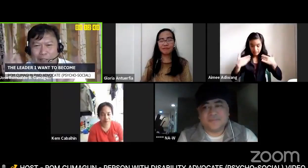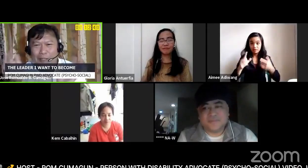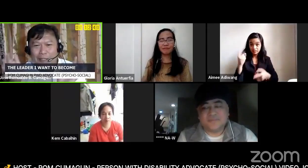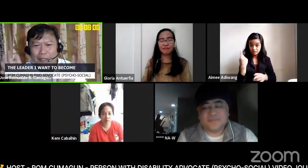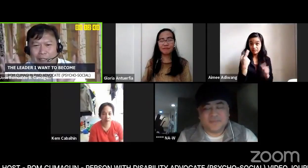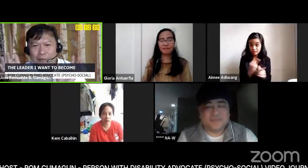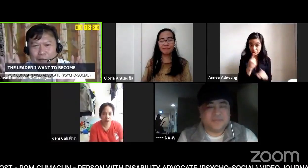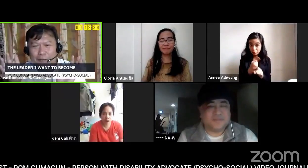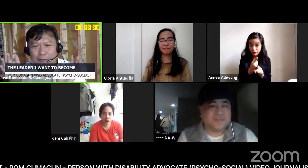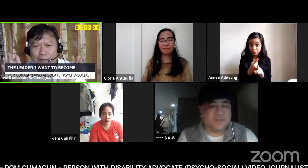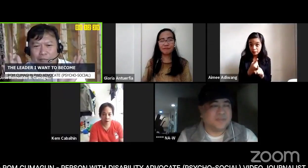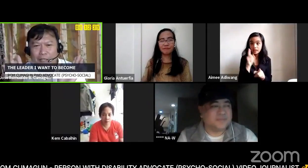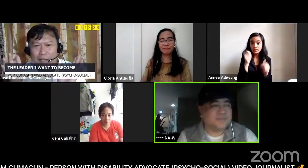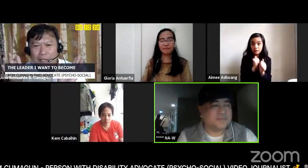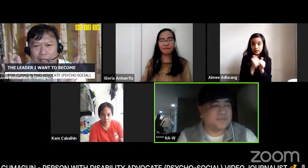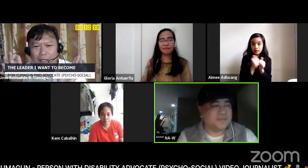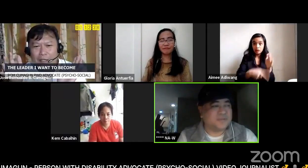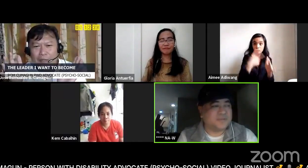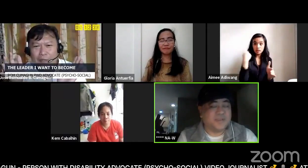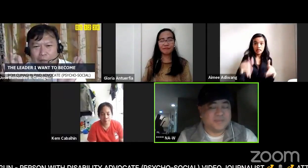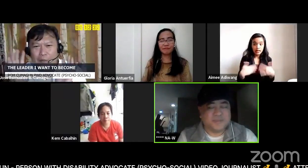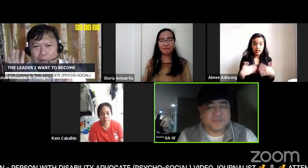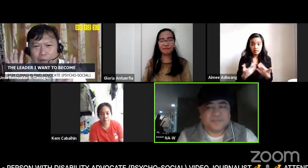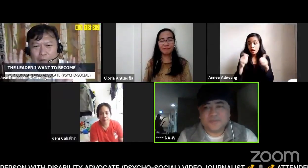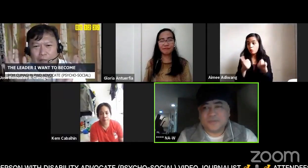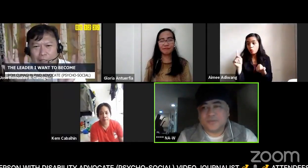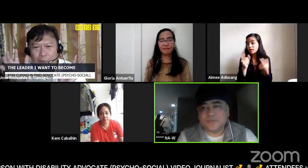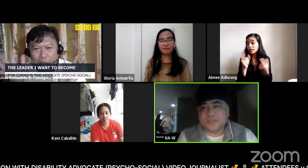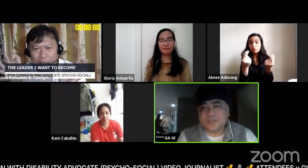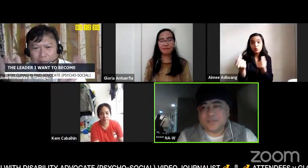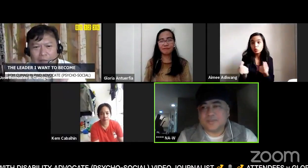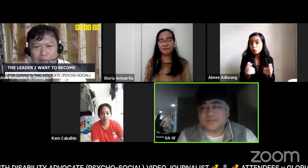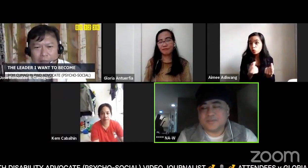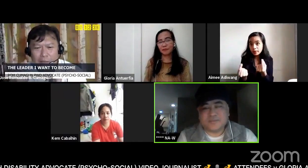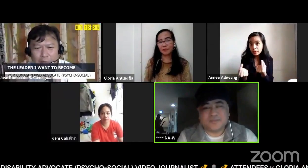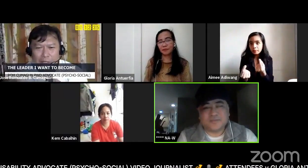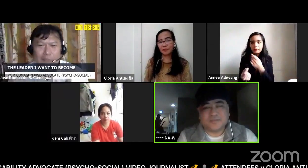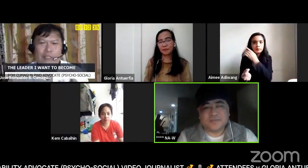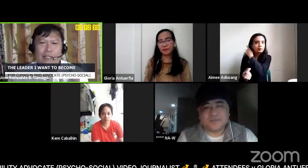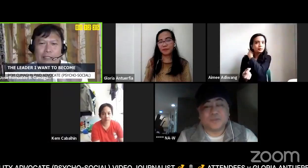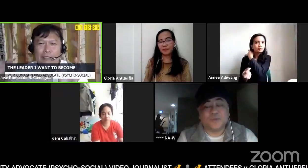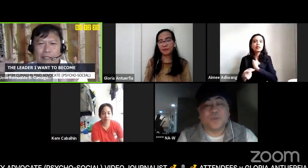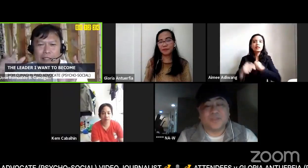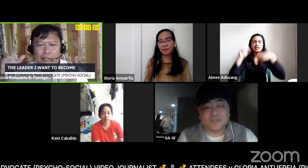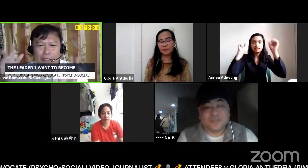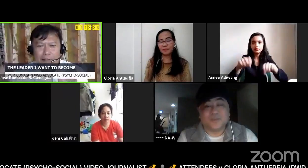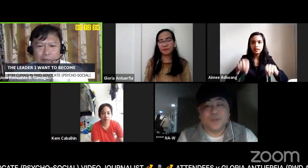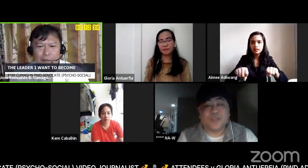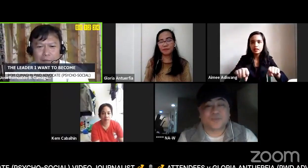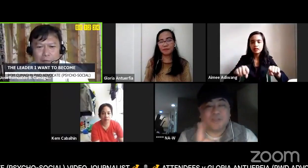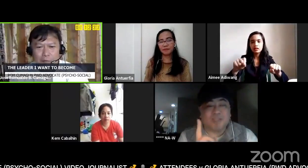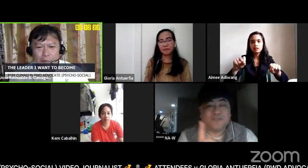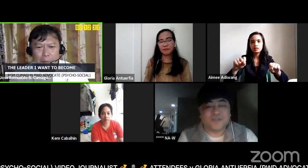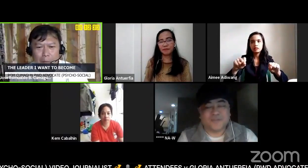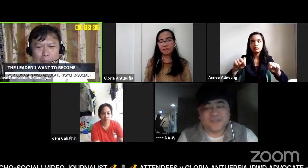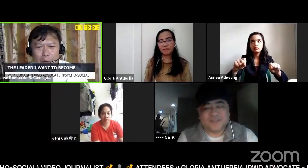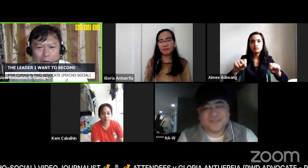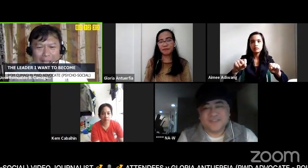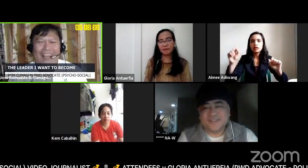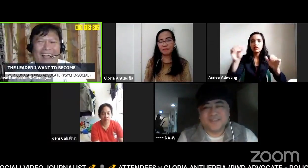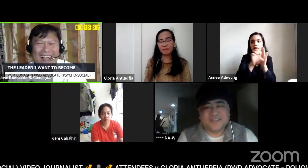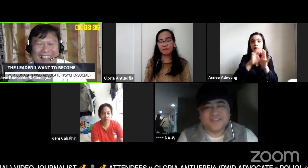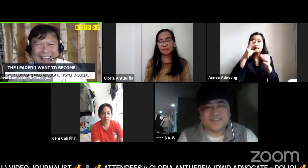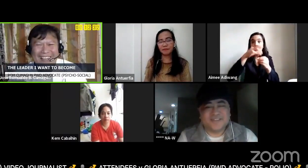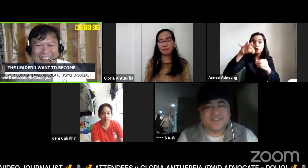lifetime to do what you have to do. Yeah. Okay? Yeah. So you could say that. The soul has one lifetime.